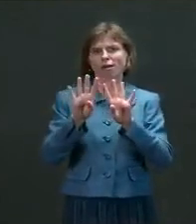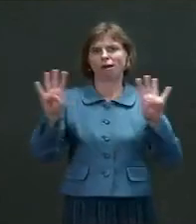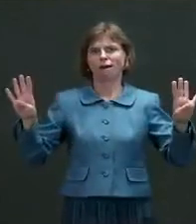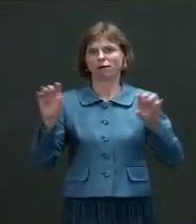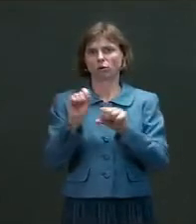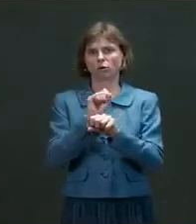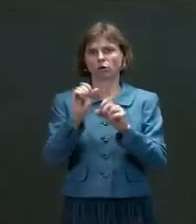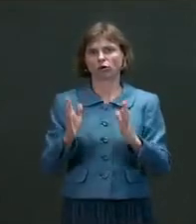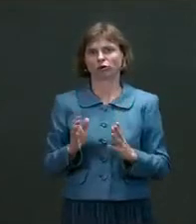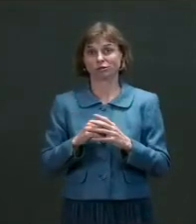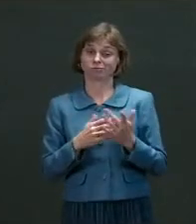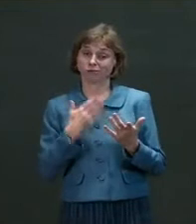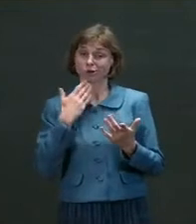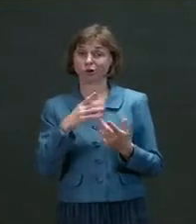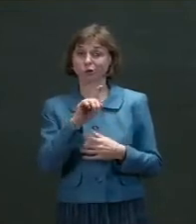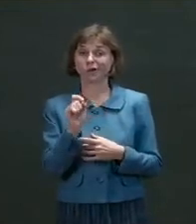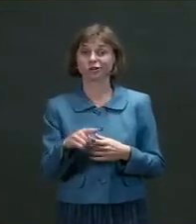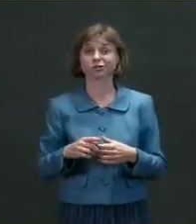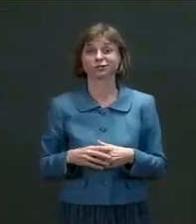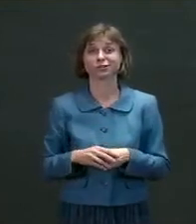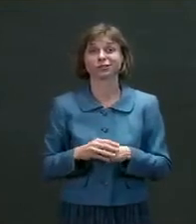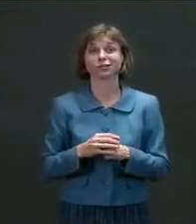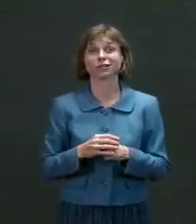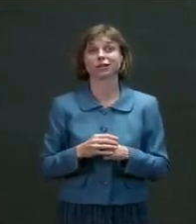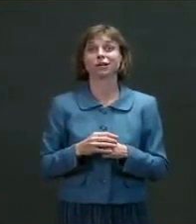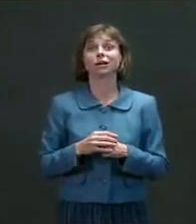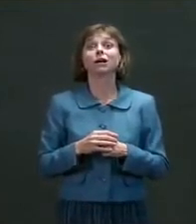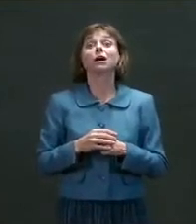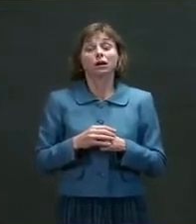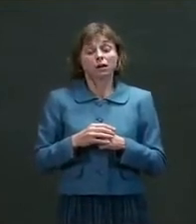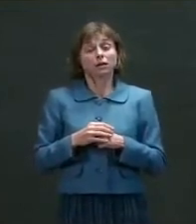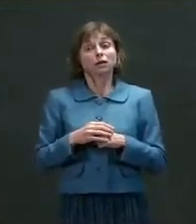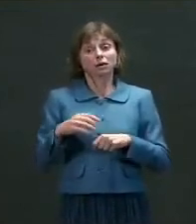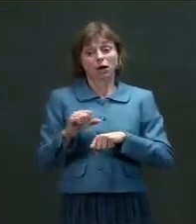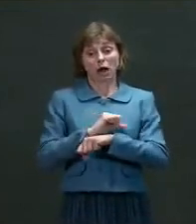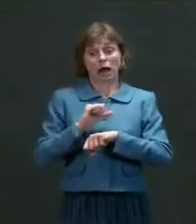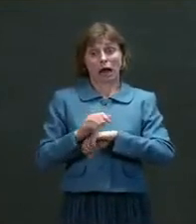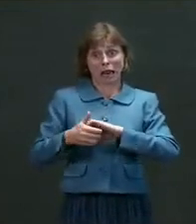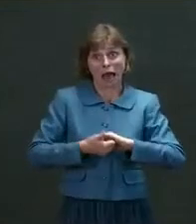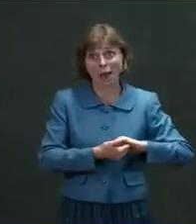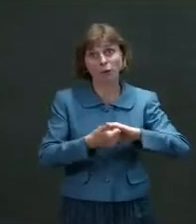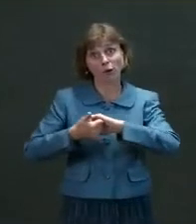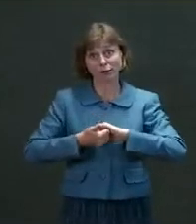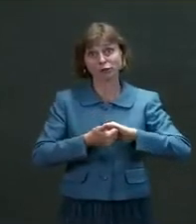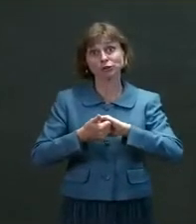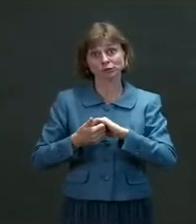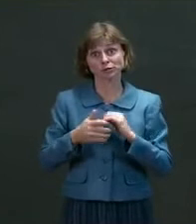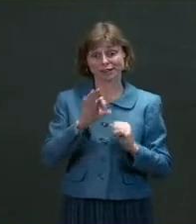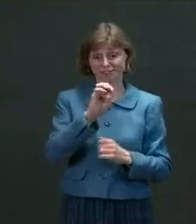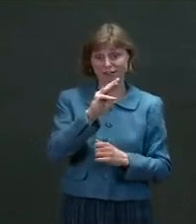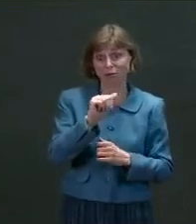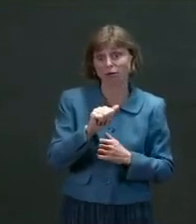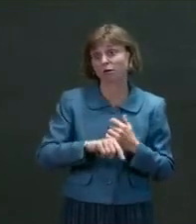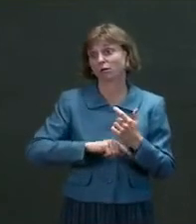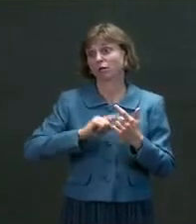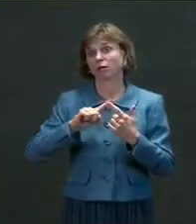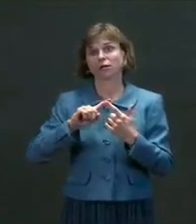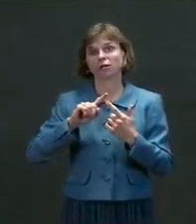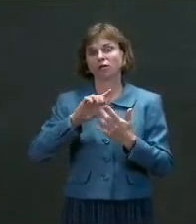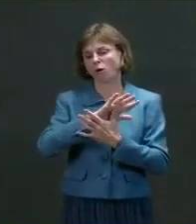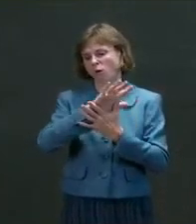That's a great question. So the collaboration that I have with FEMA, all